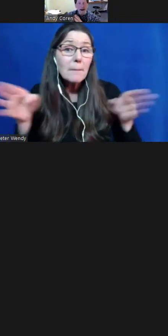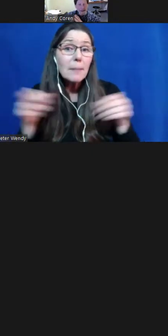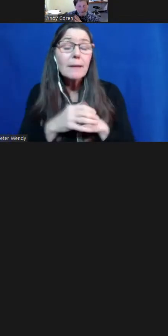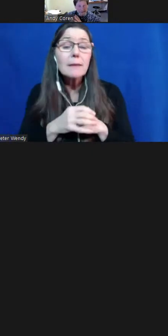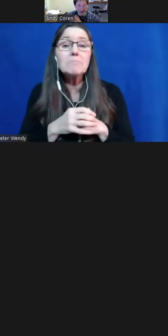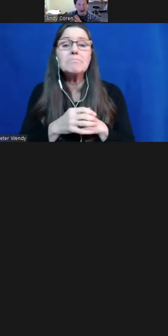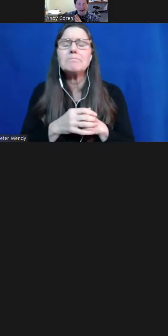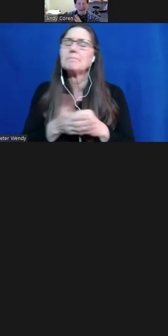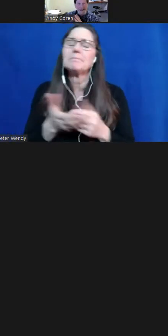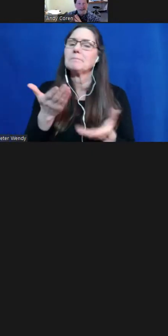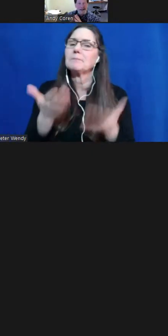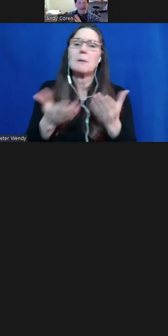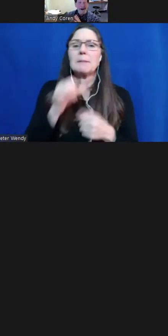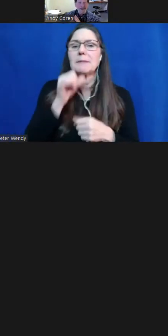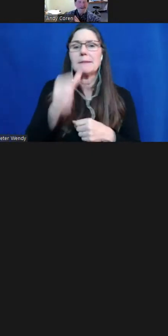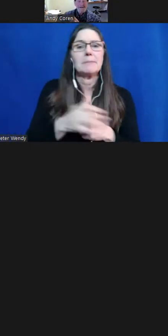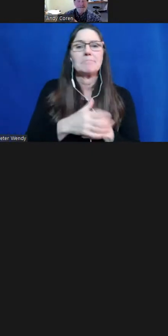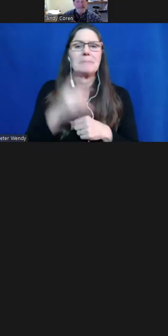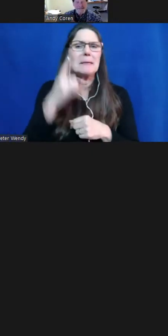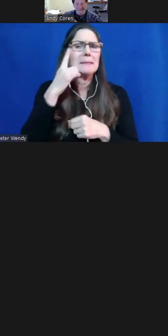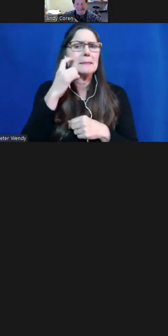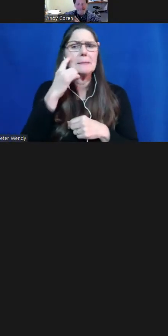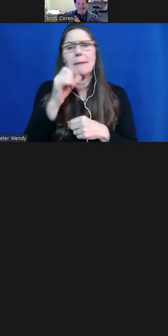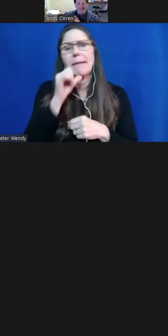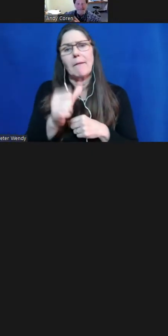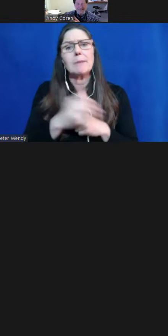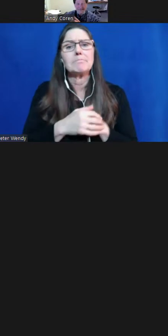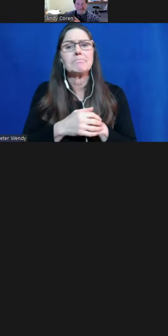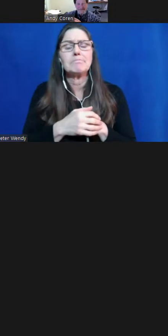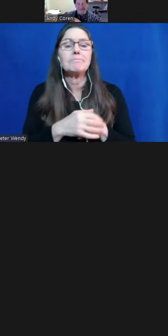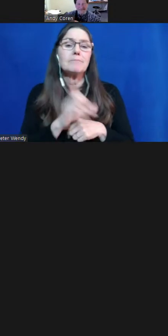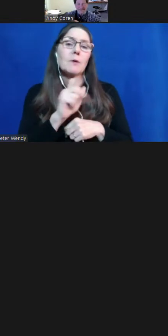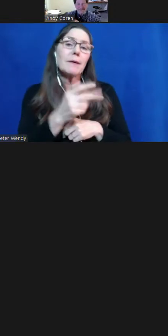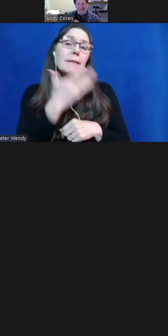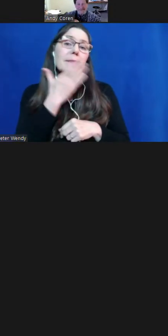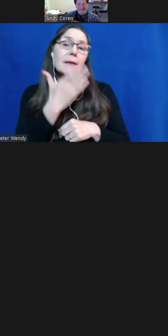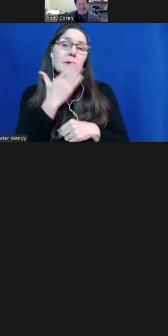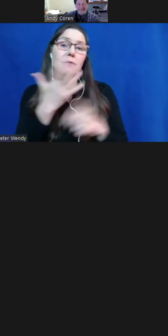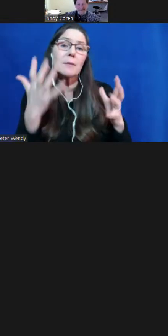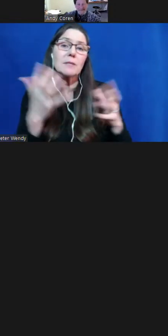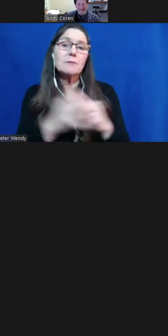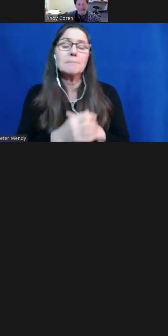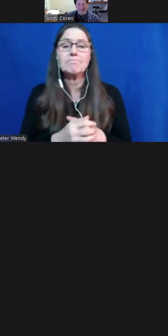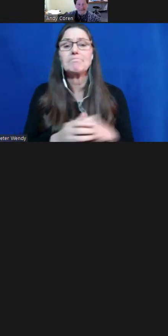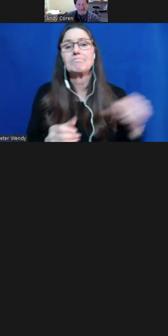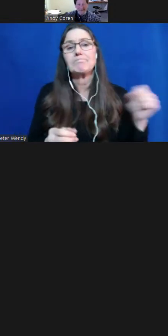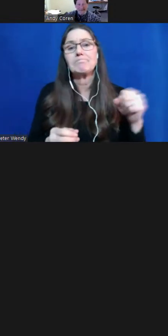Probably not. I suspect not. Okay. All right. Thank you so much. Mhm.